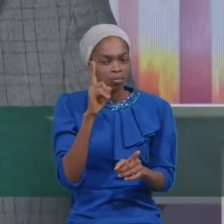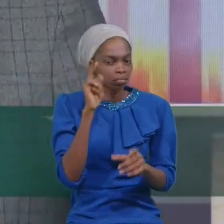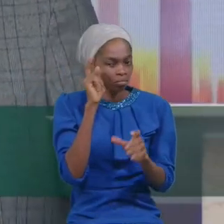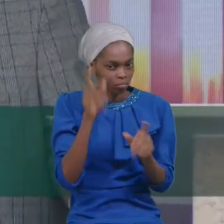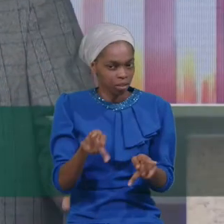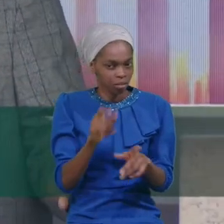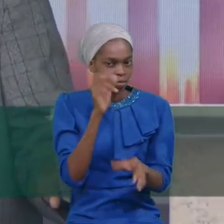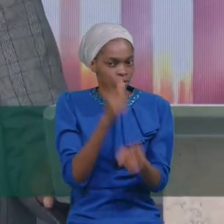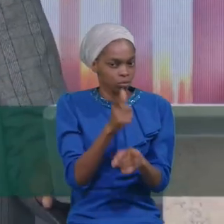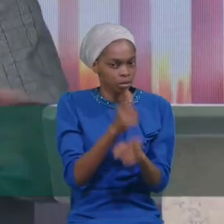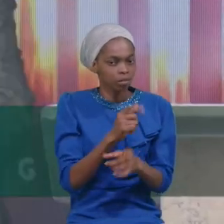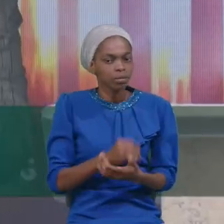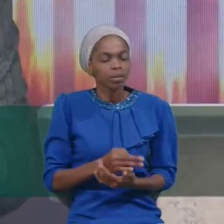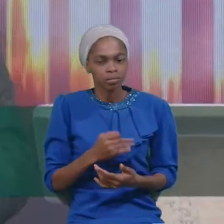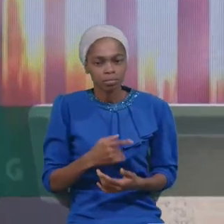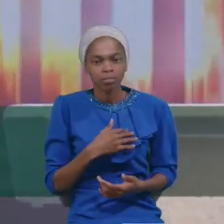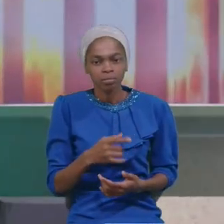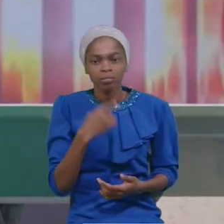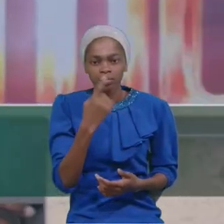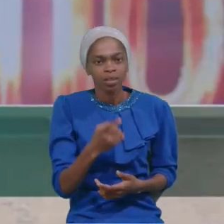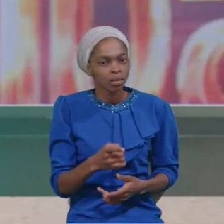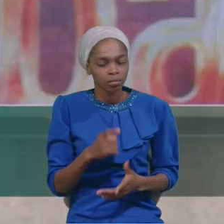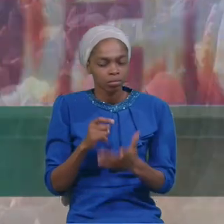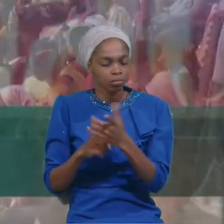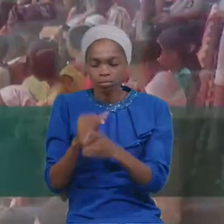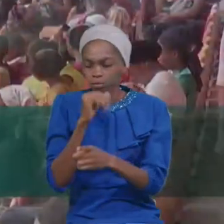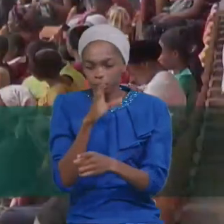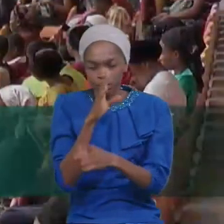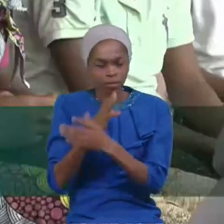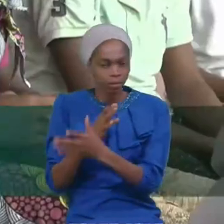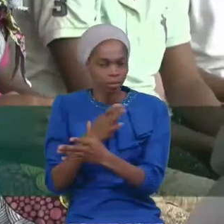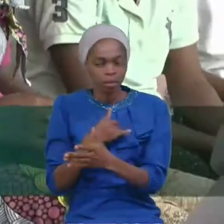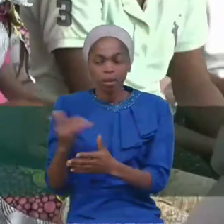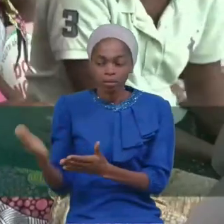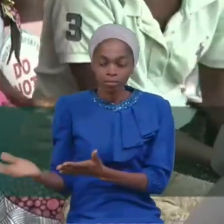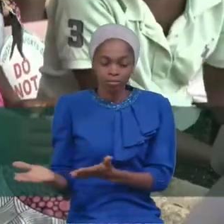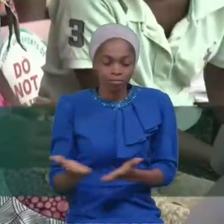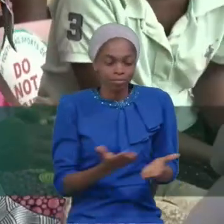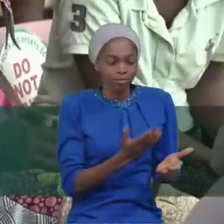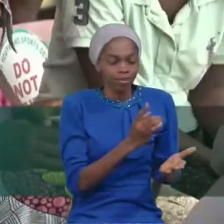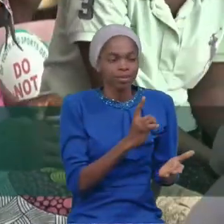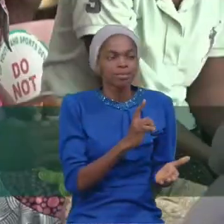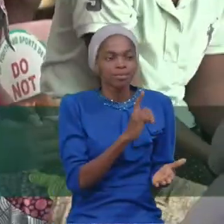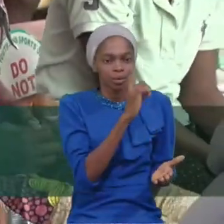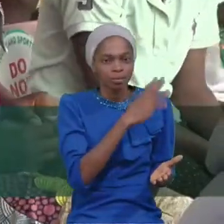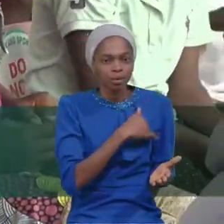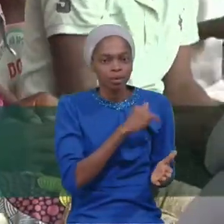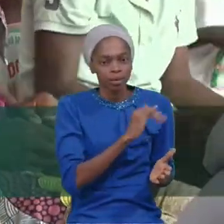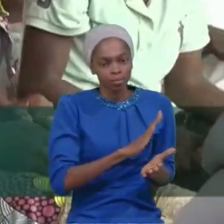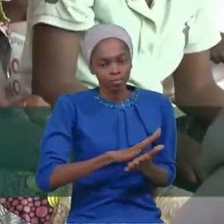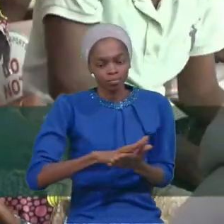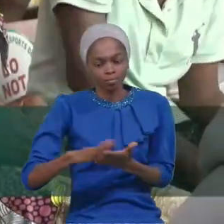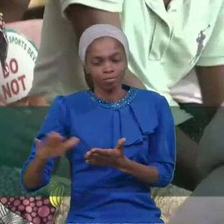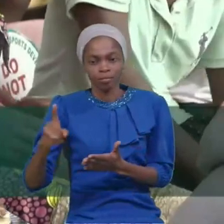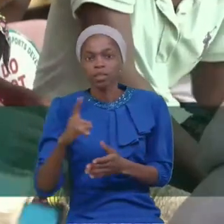and cleanses you up. Yes, I know you said that thing. Normally, you should have been condemned for that. But I bore